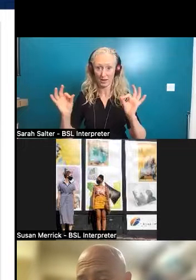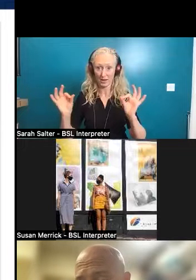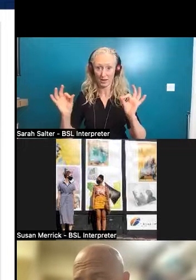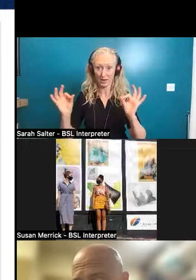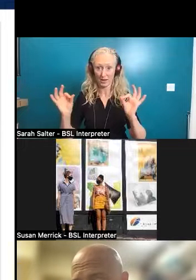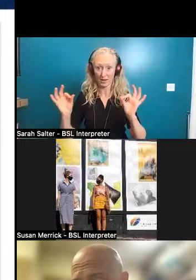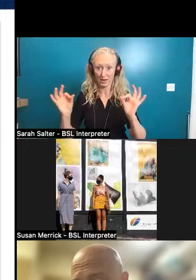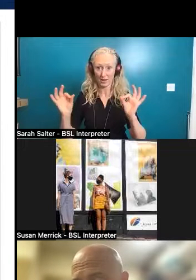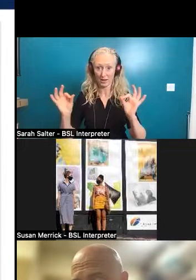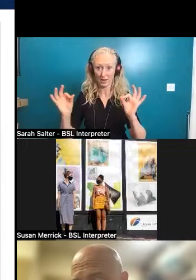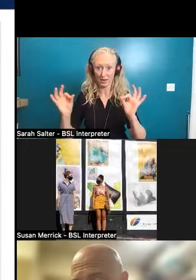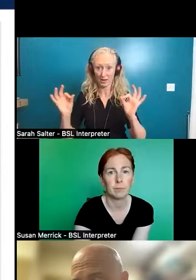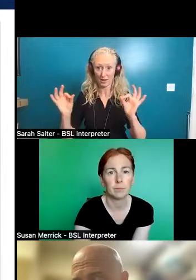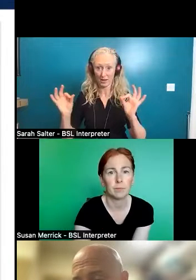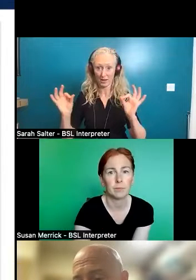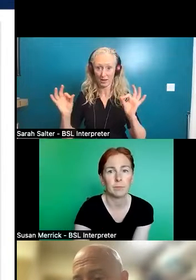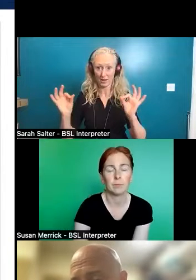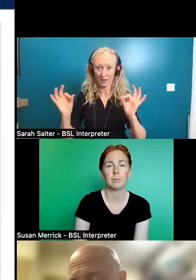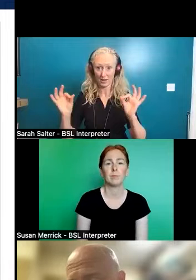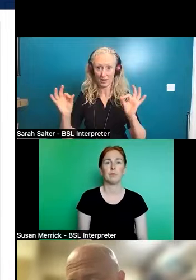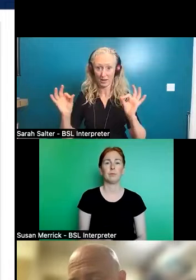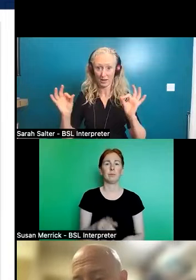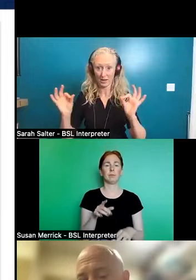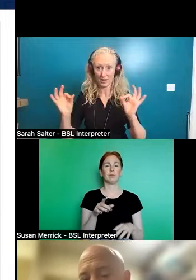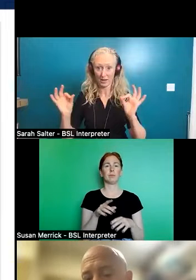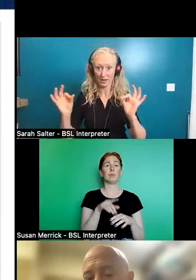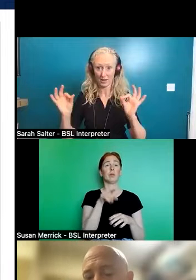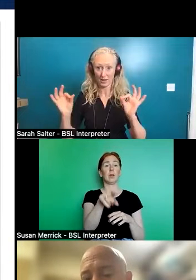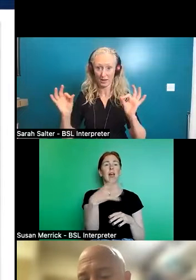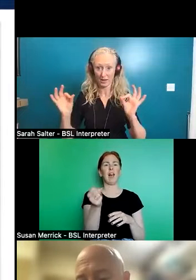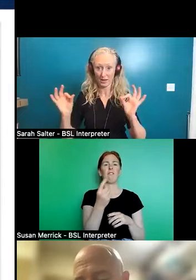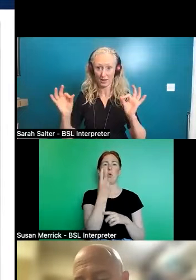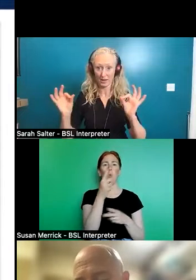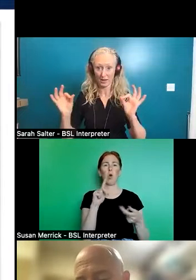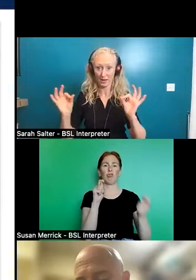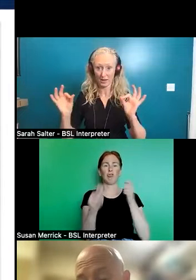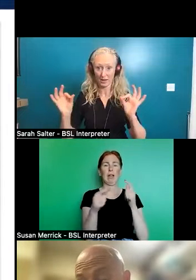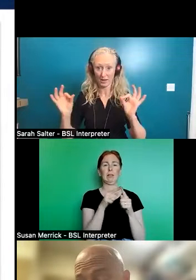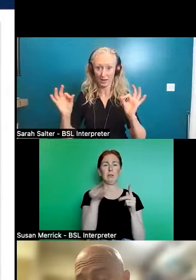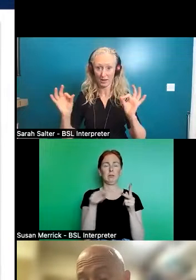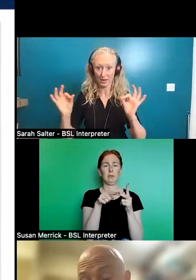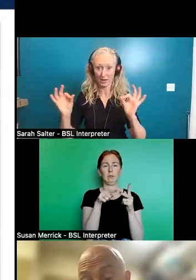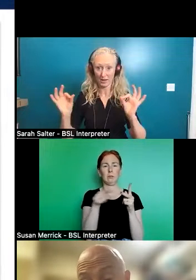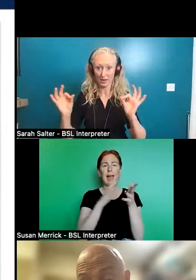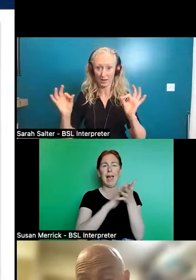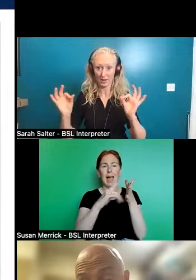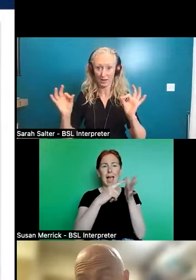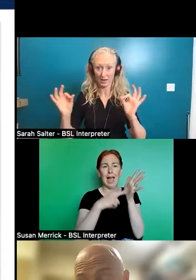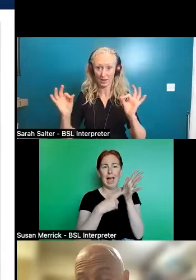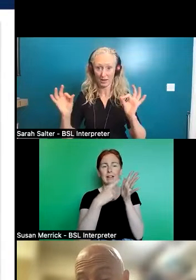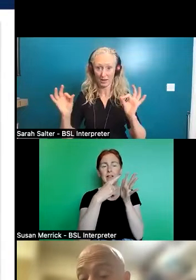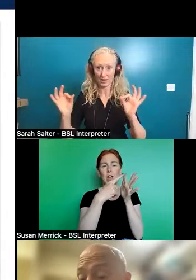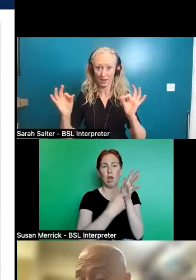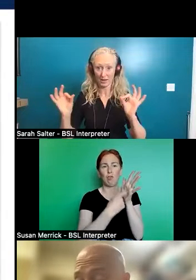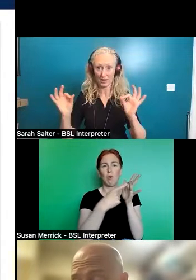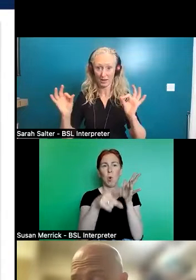is this change here, the one we've just been talking about, and it's classified as pathogenic. The second heterozygous second copy, remember we have two copies of